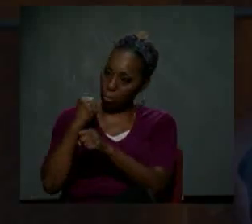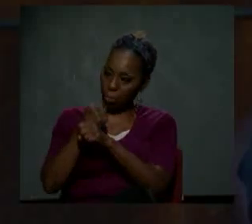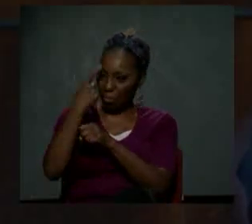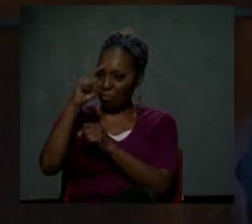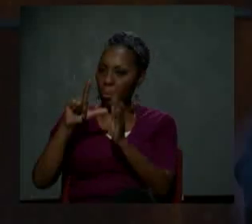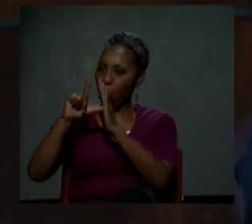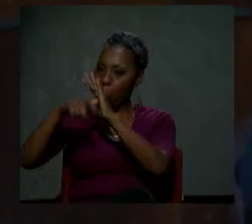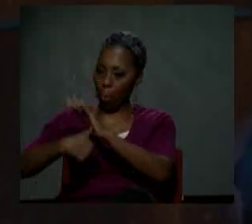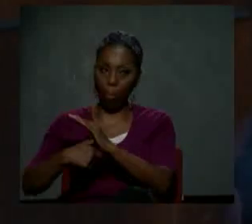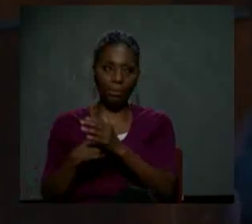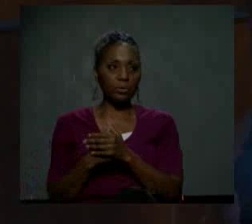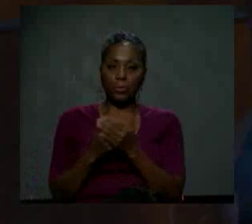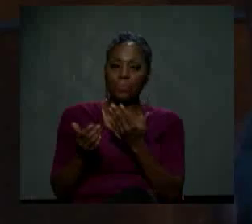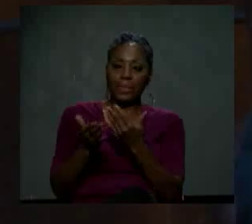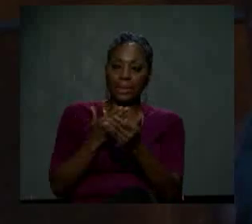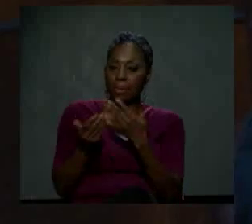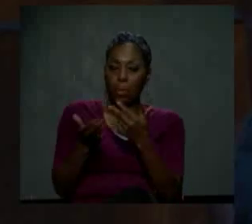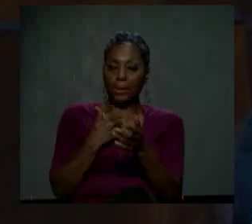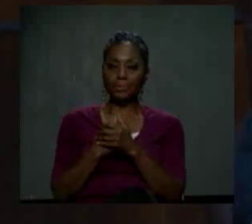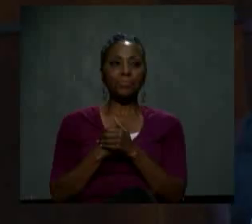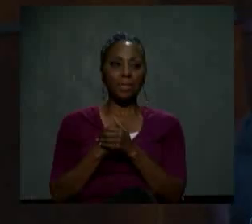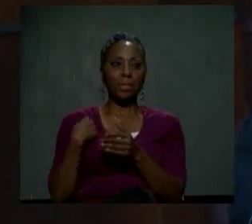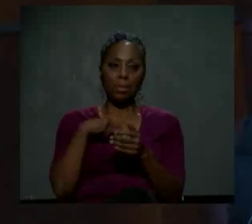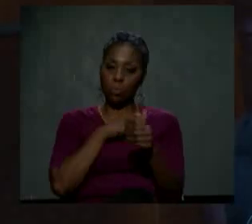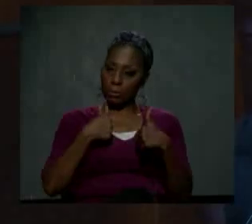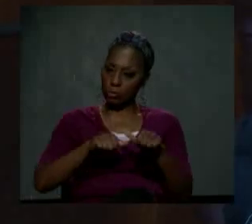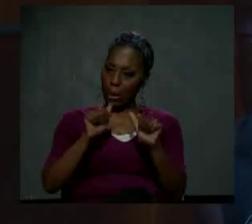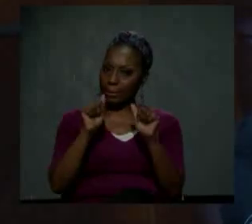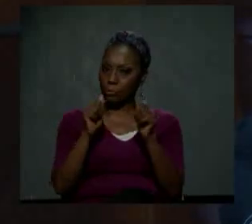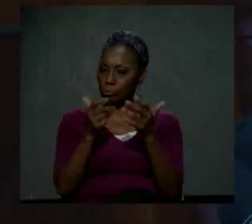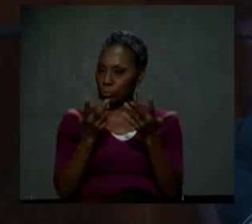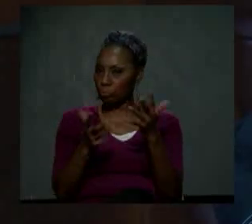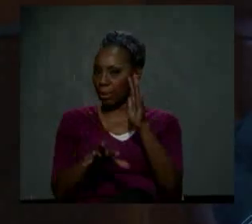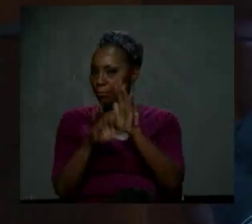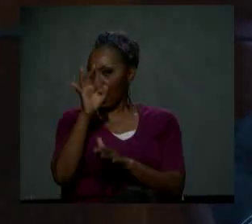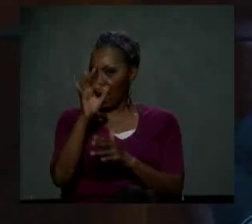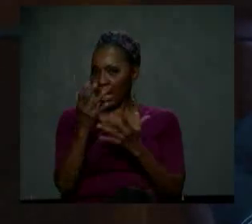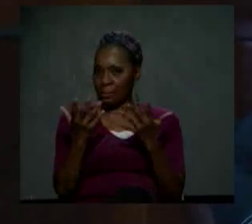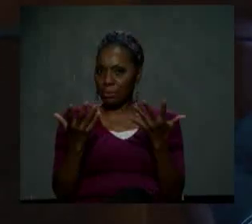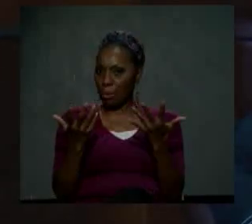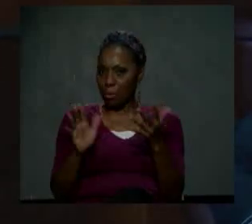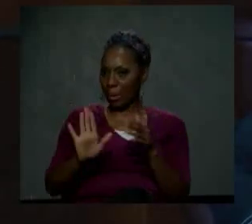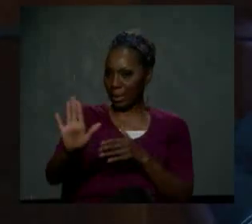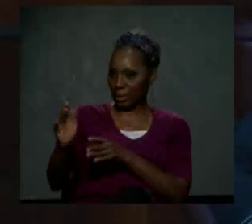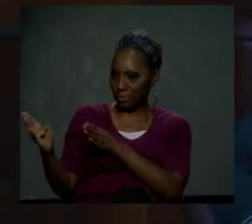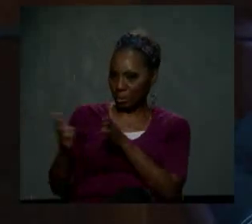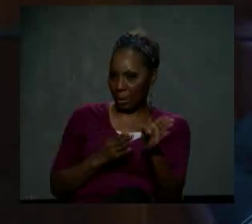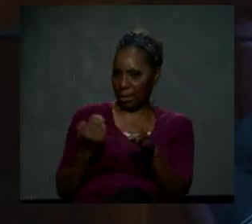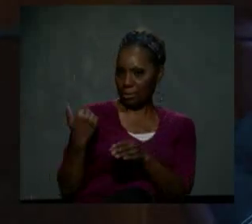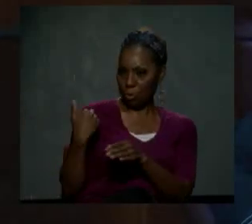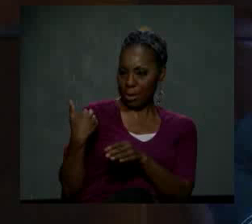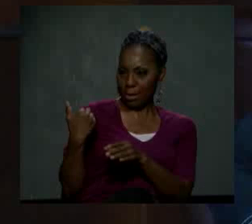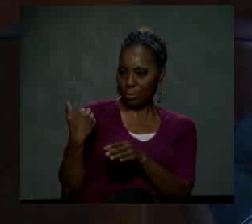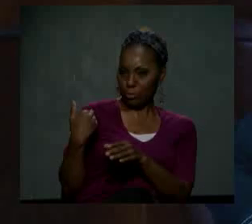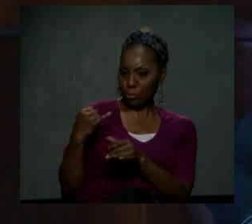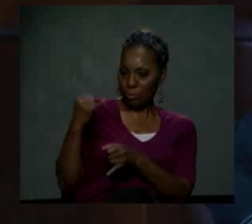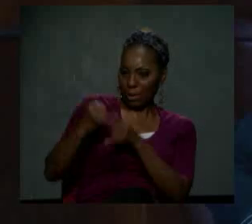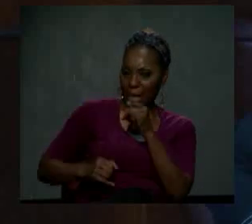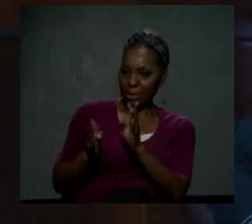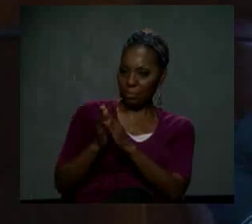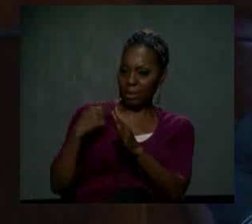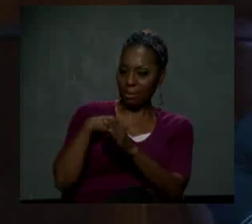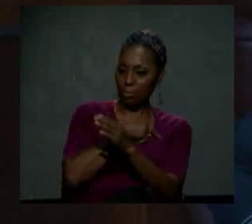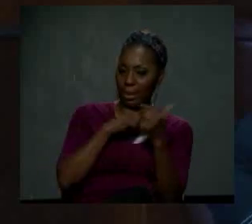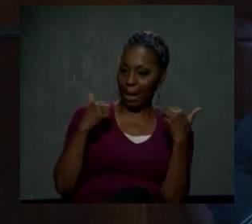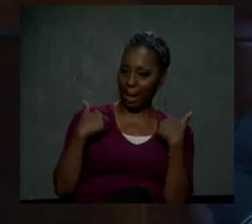bit. So, and we tried to find out what his game plan was prior to the last meeting we